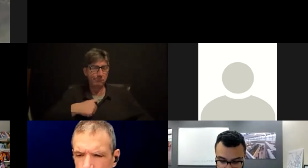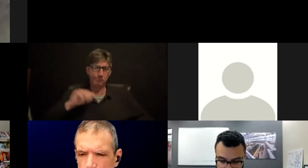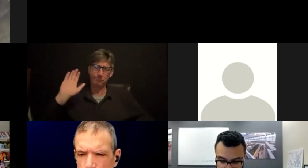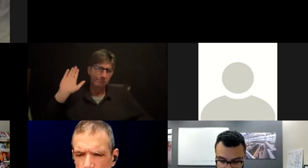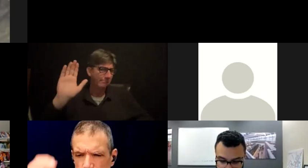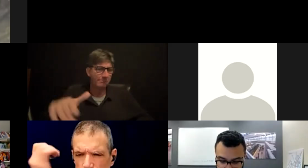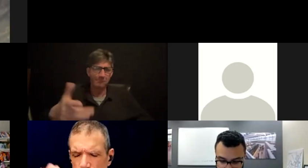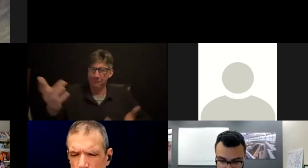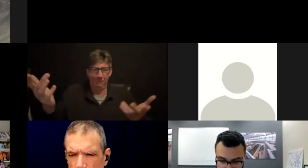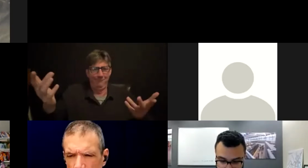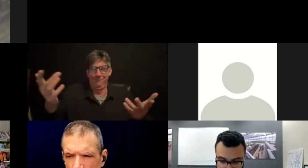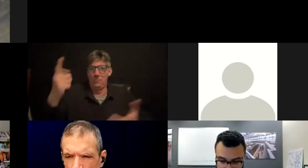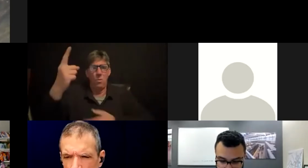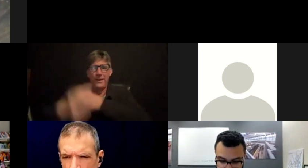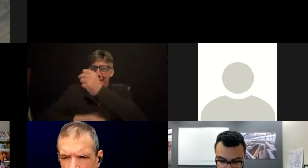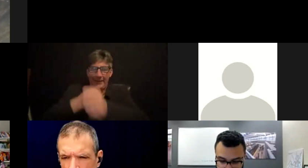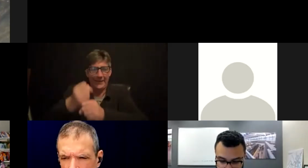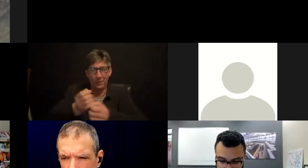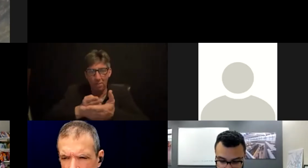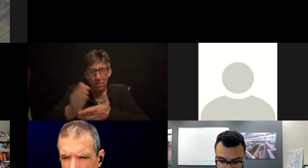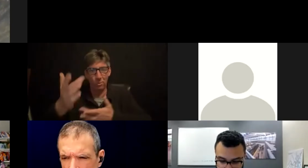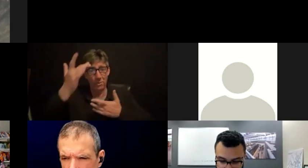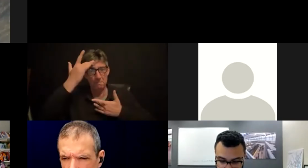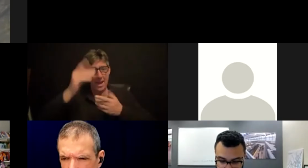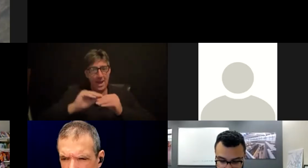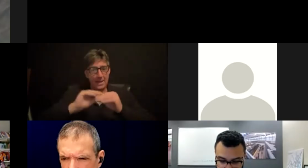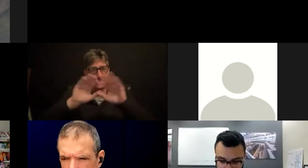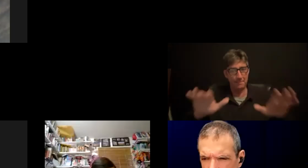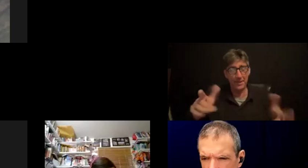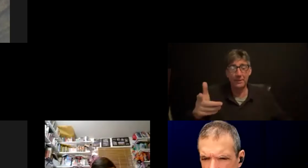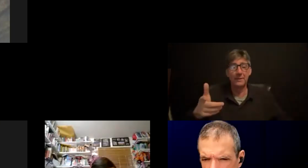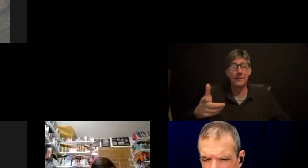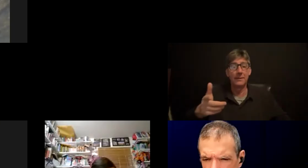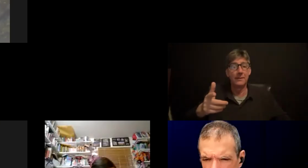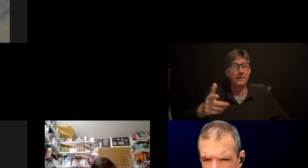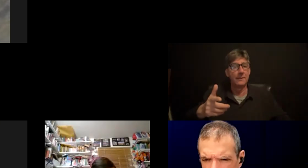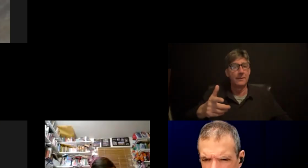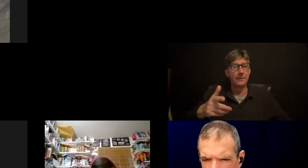last year, this has been the least safe I've felt.